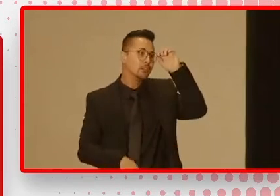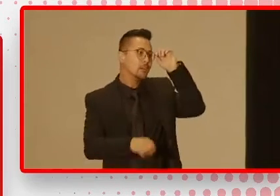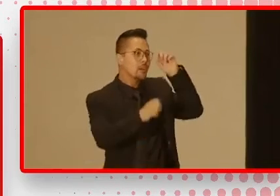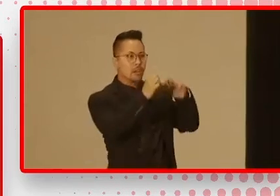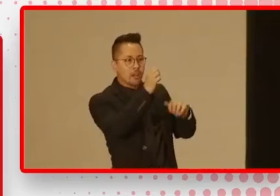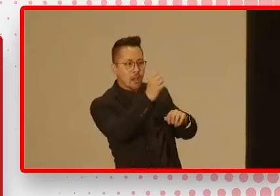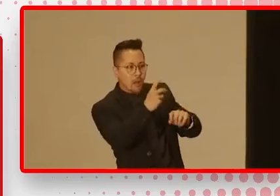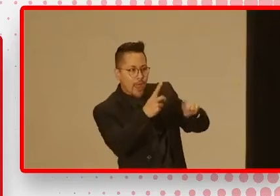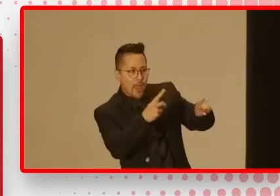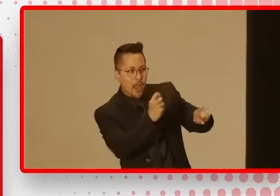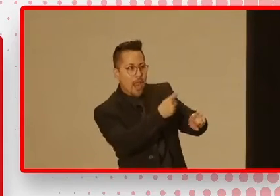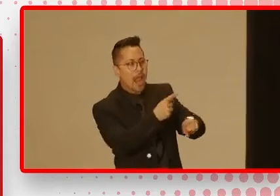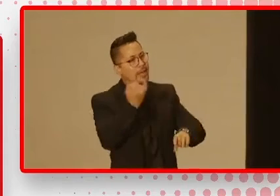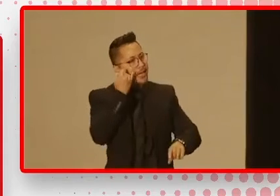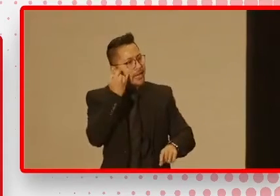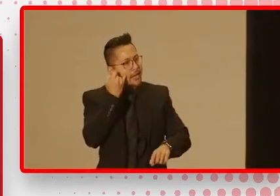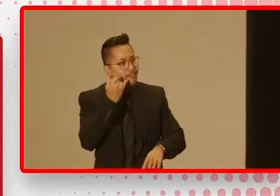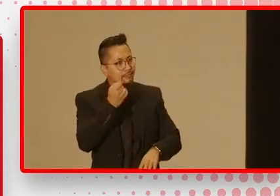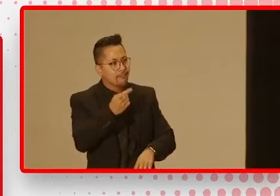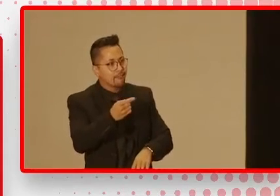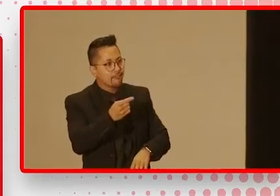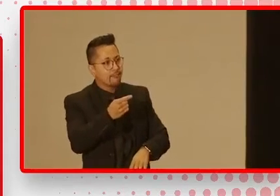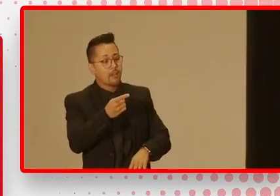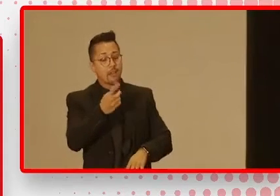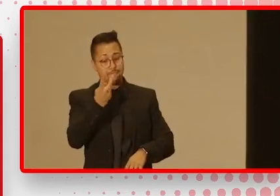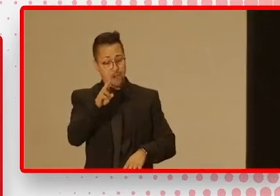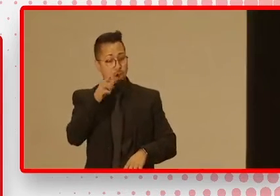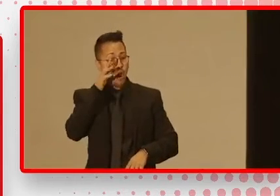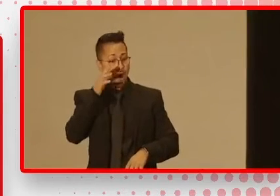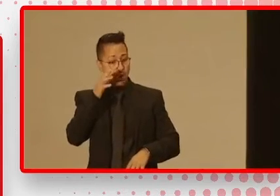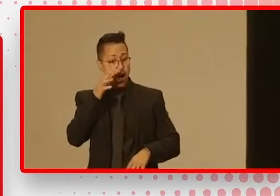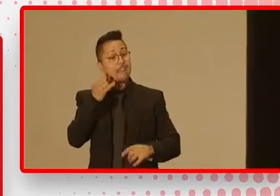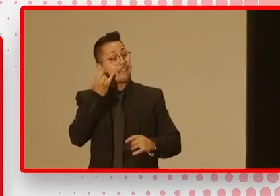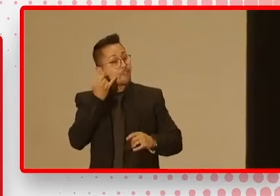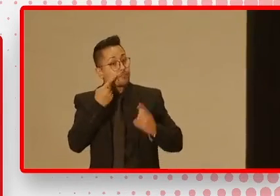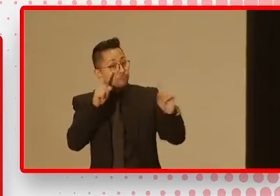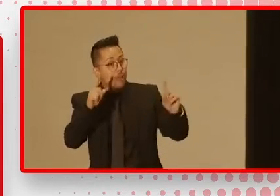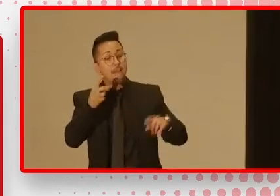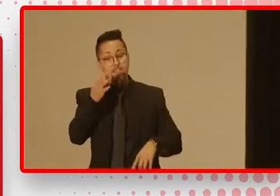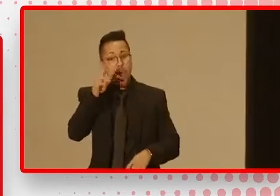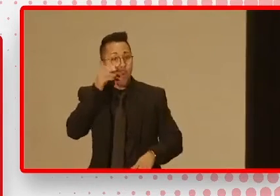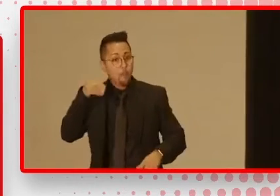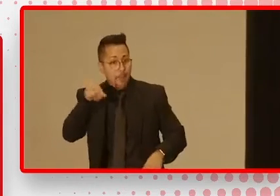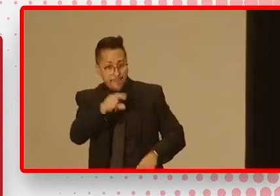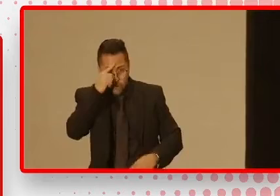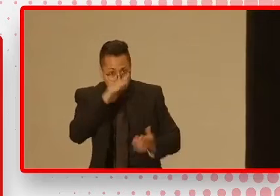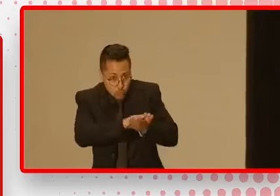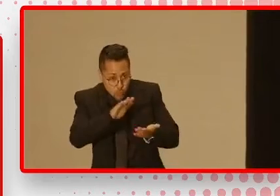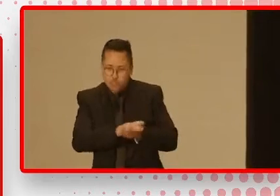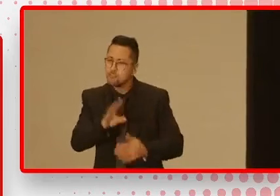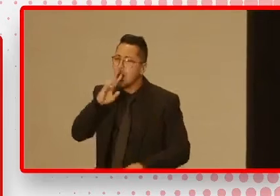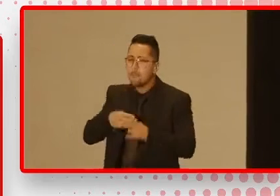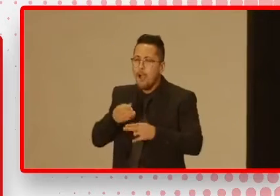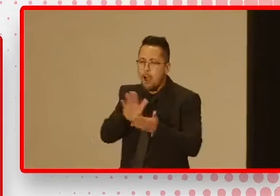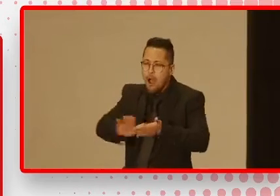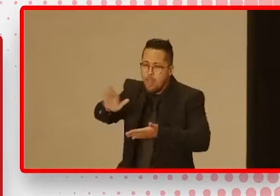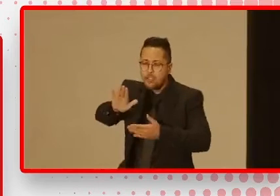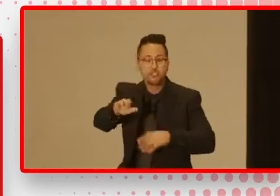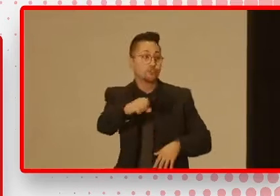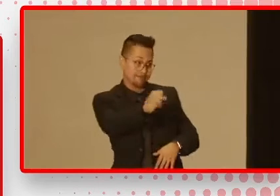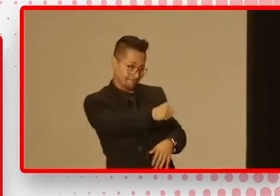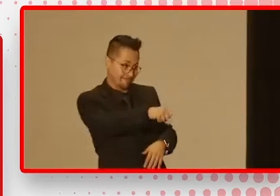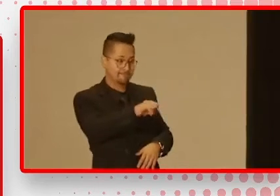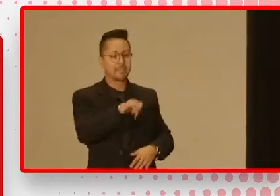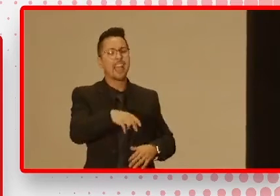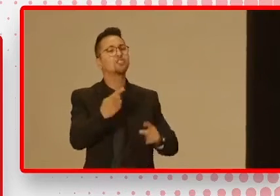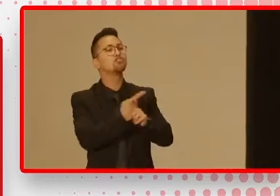are getting VR is paid for your schooling. Are you talking about college? That's the